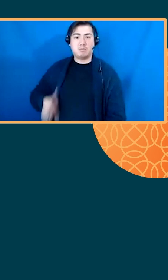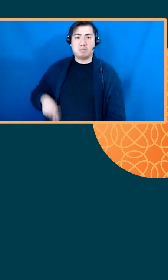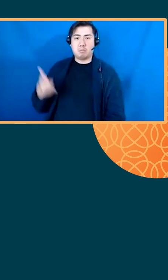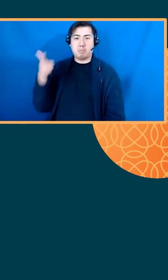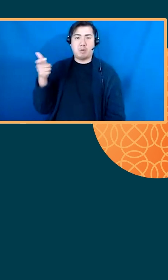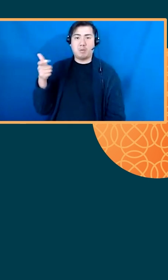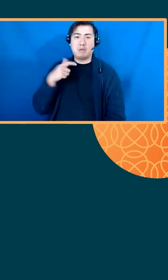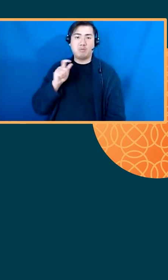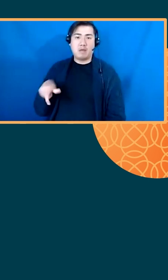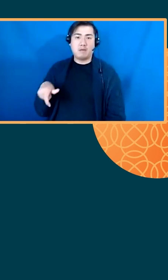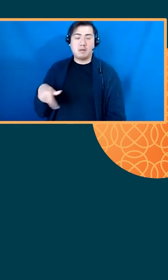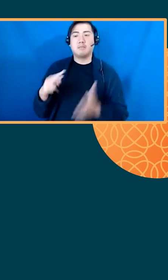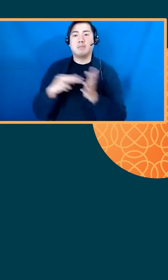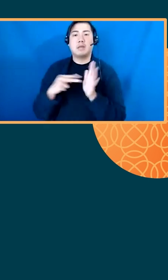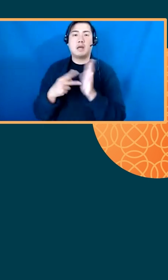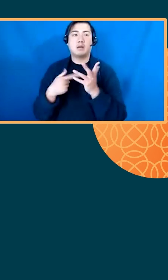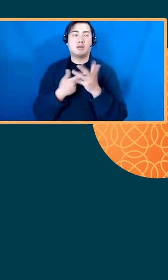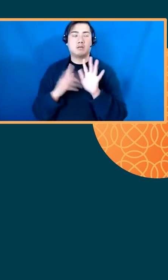a healthy outlet for it.